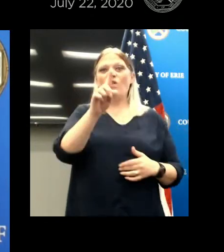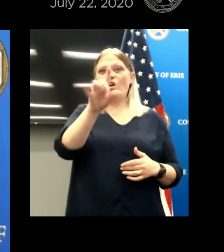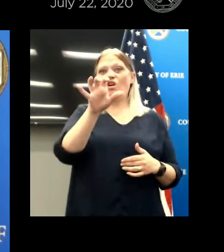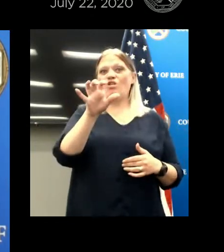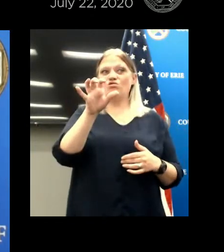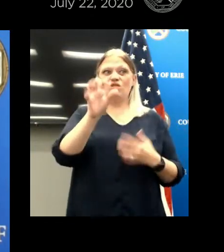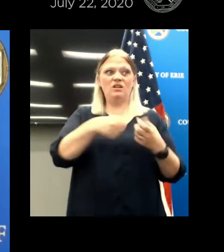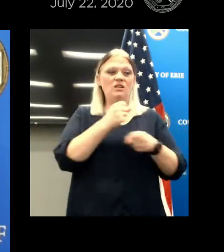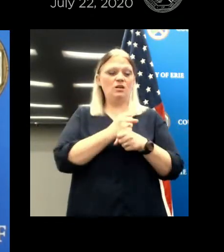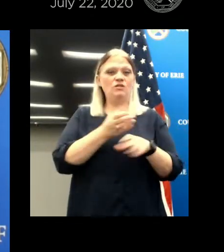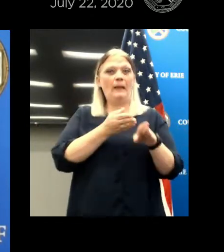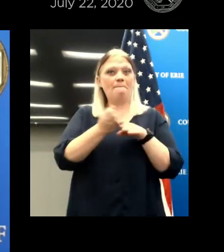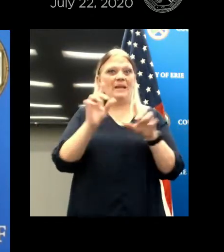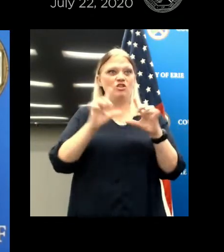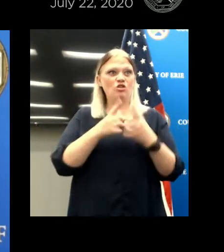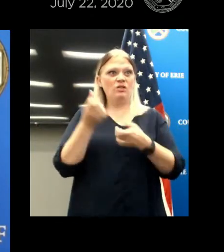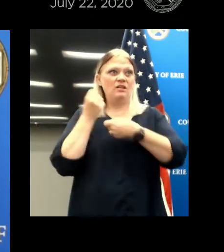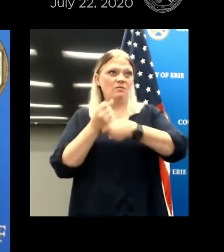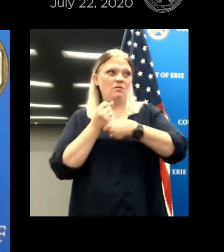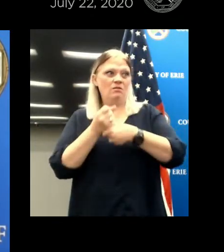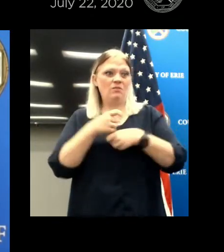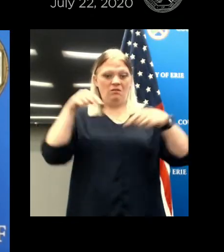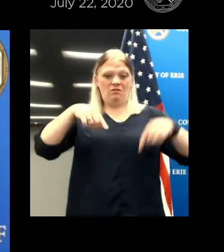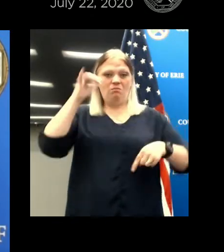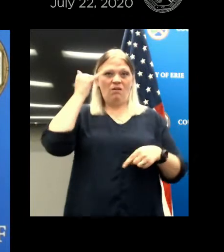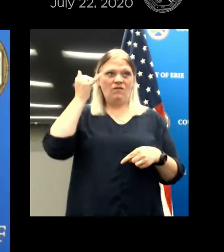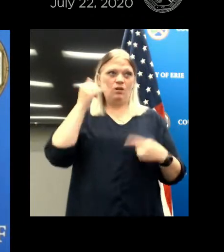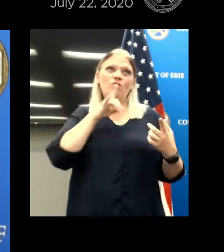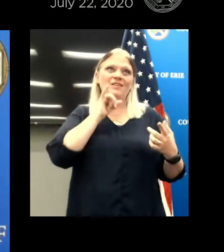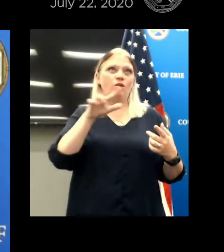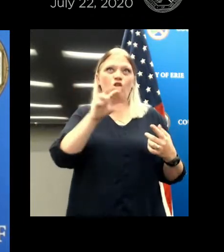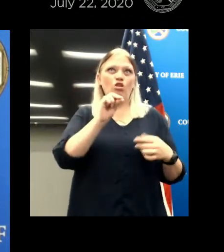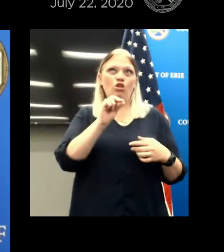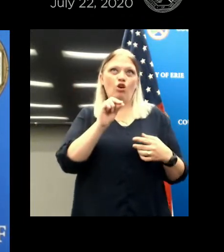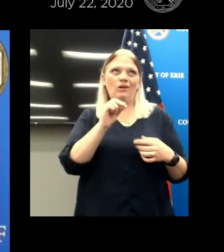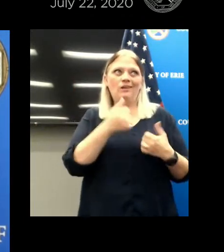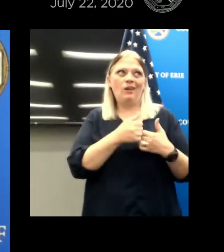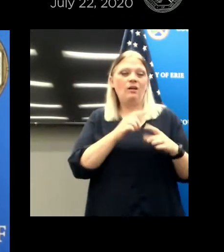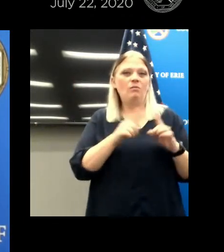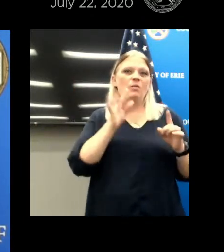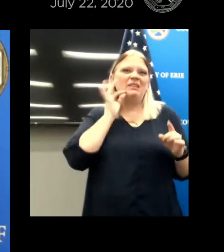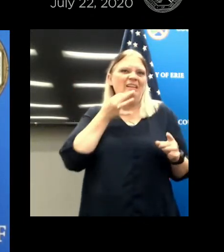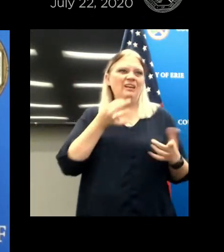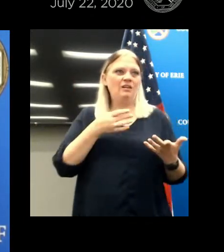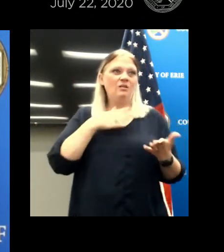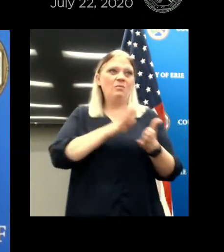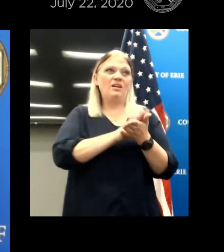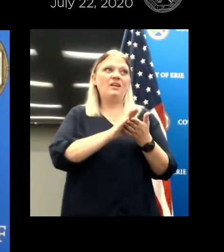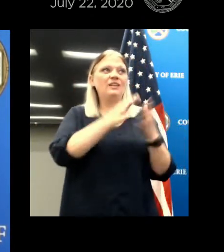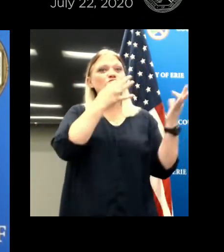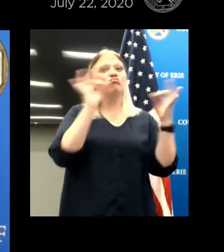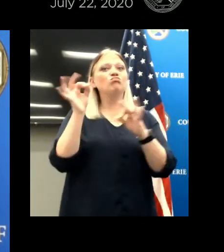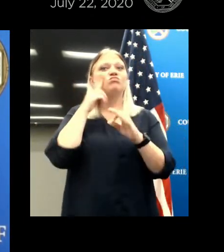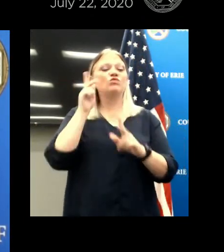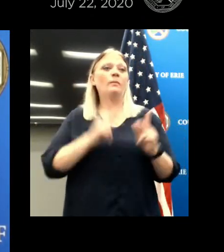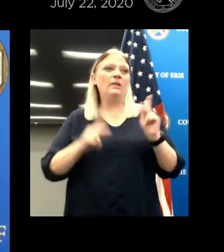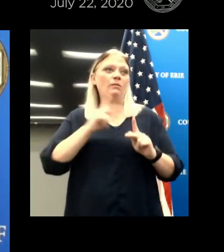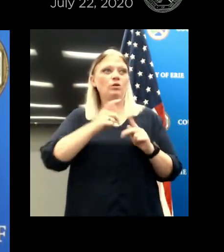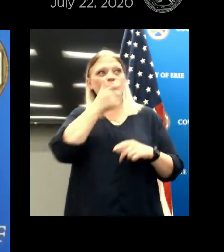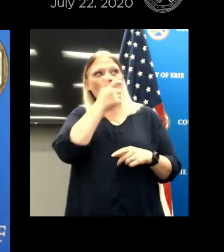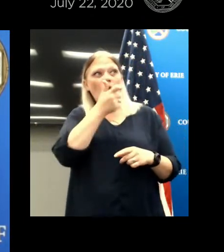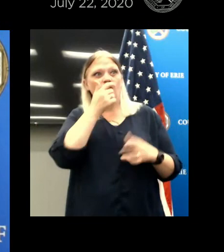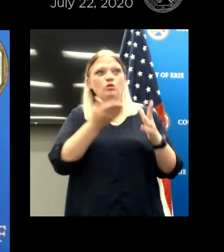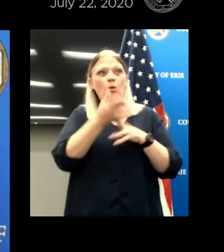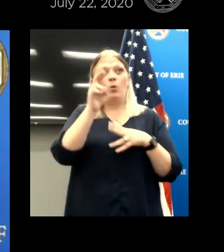League Ball would be played in Buffalo. Granted, it's only 30 games, but it would be pretty neat. And I think it would be a nice diversion for the public to be watching through